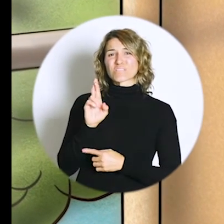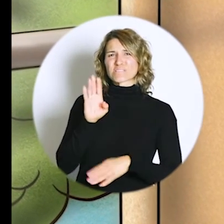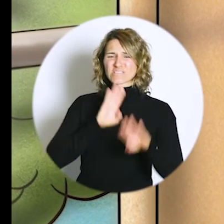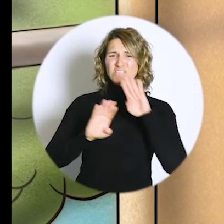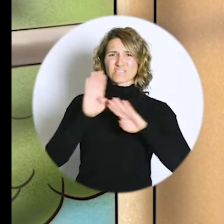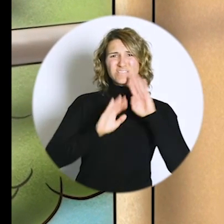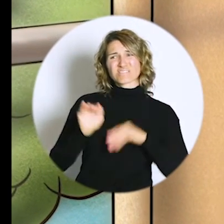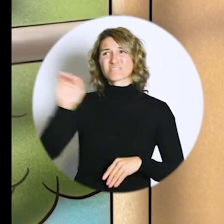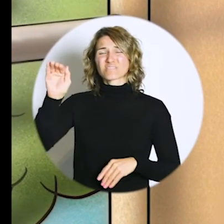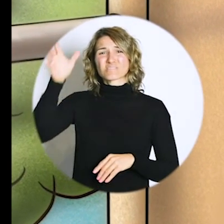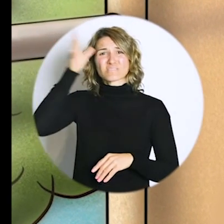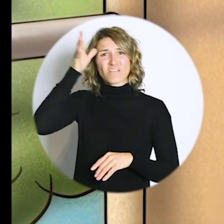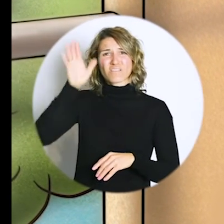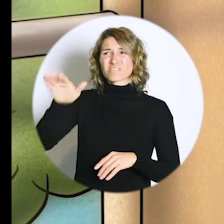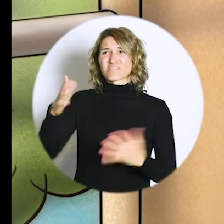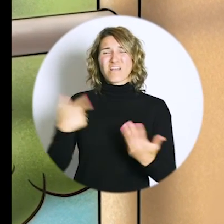I can't do it.